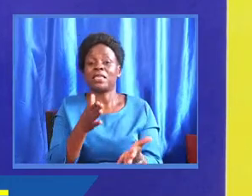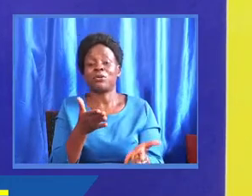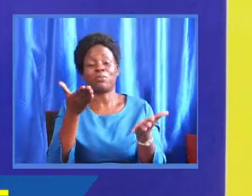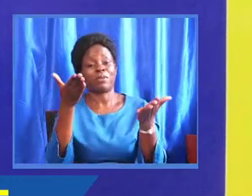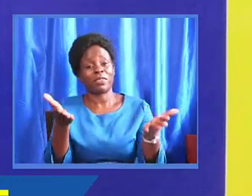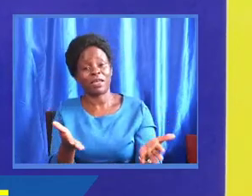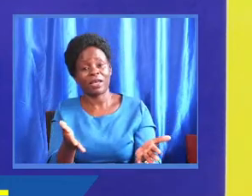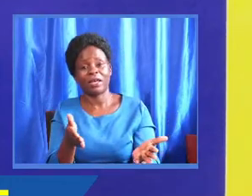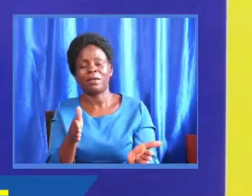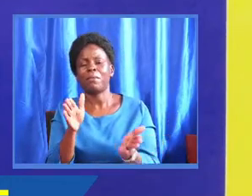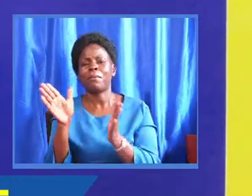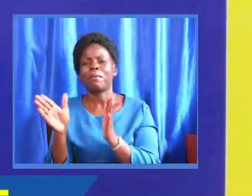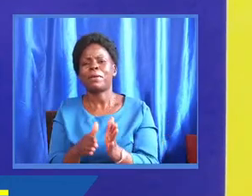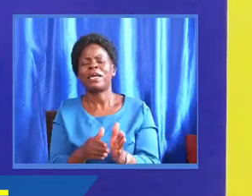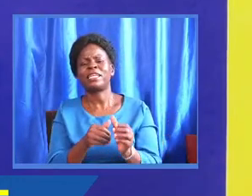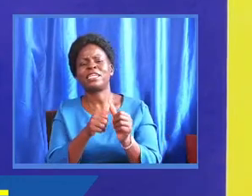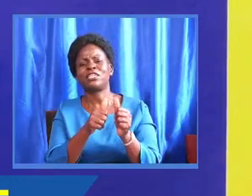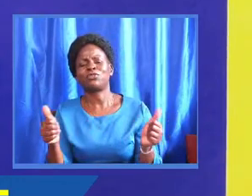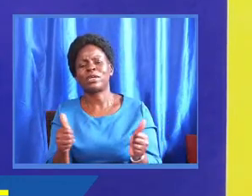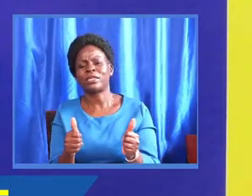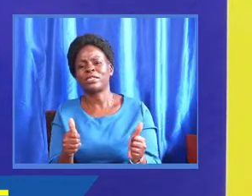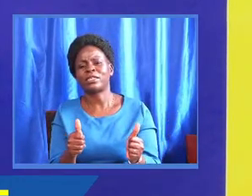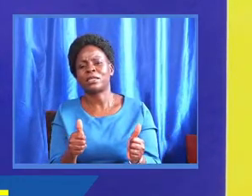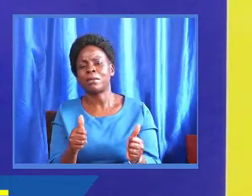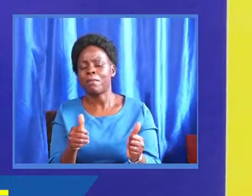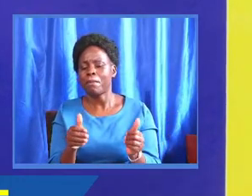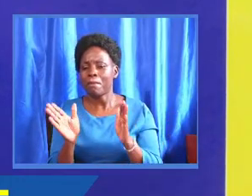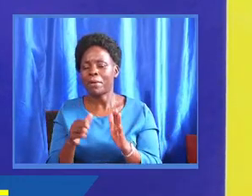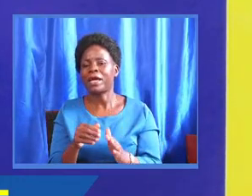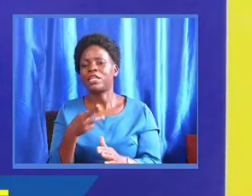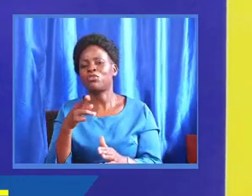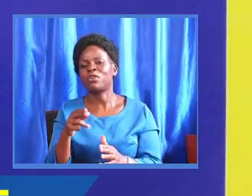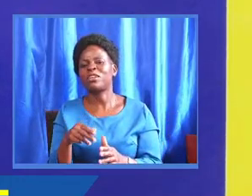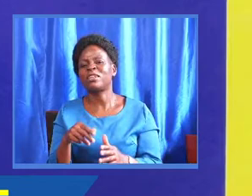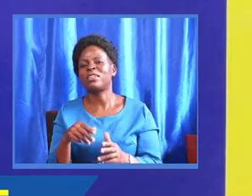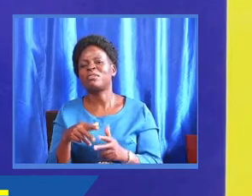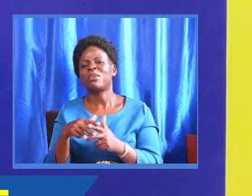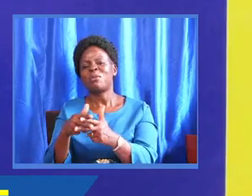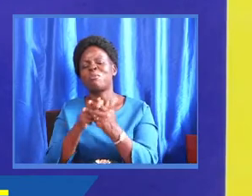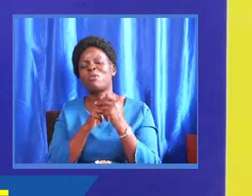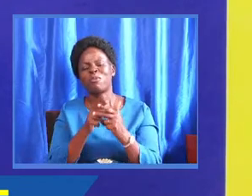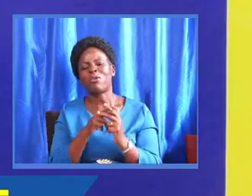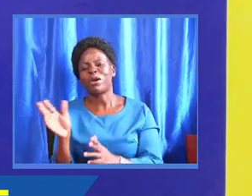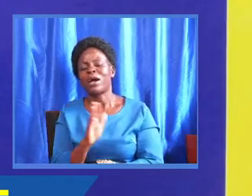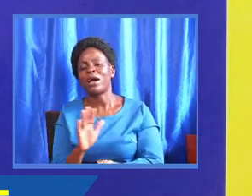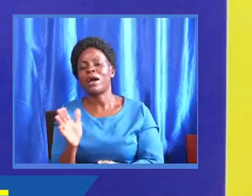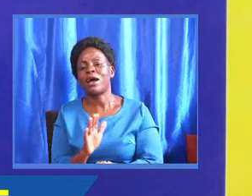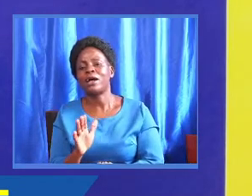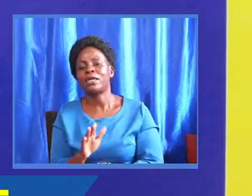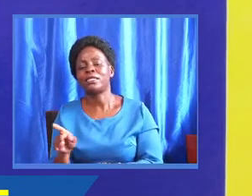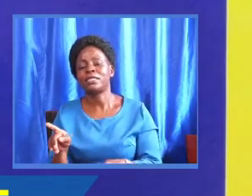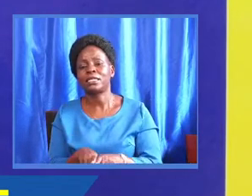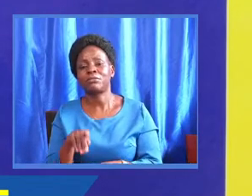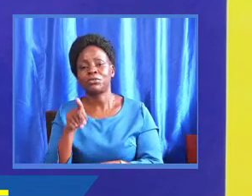it right. Don't make a mistake of borrowing. And you see, the other thing you must understand,